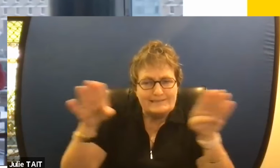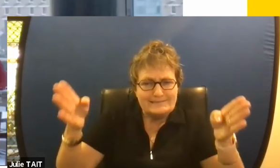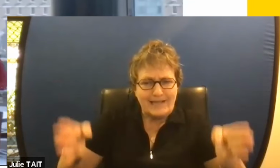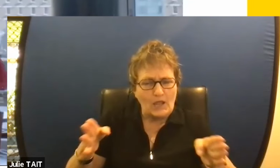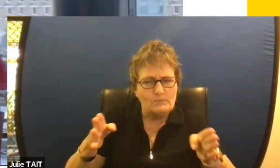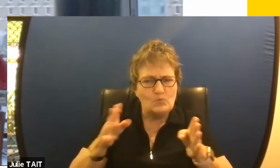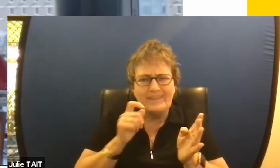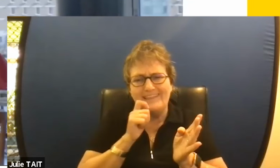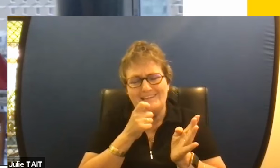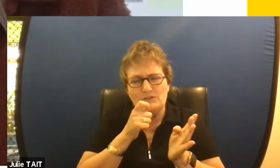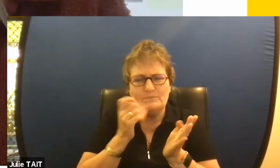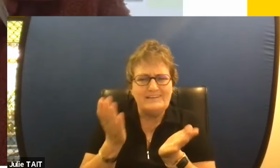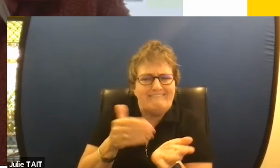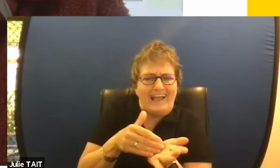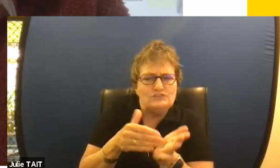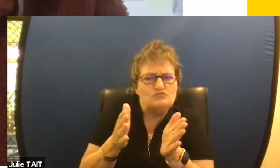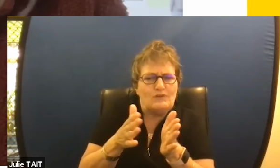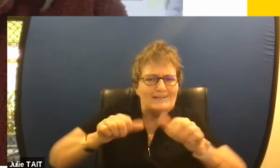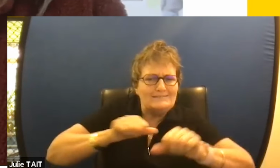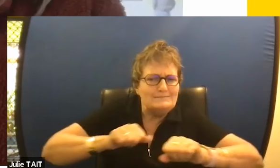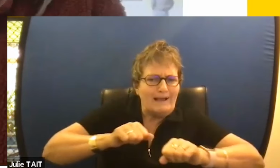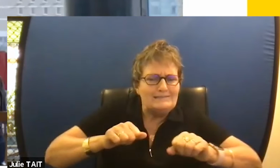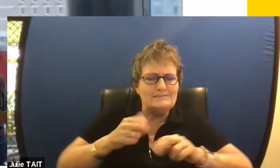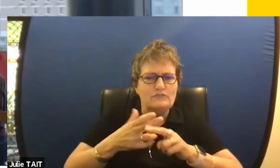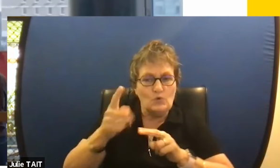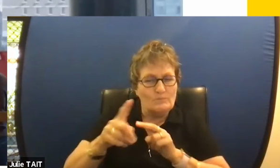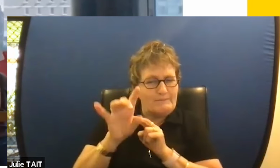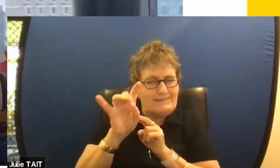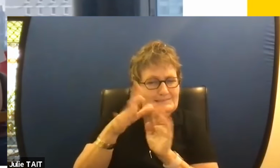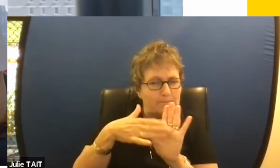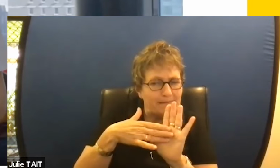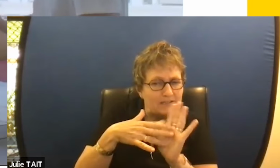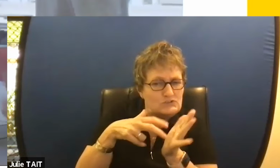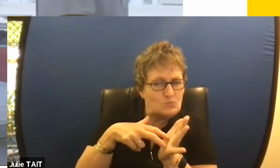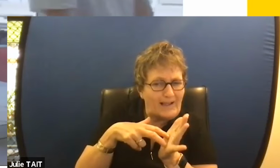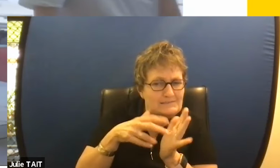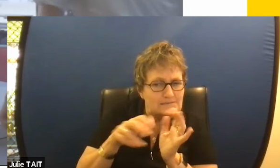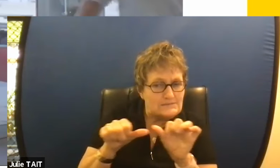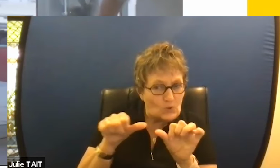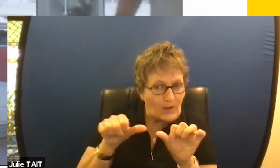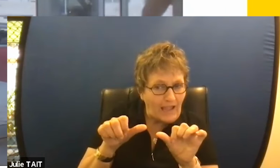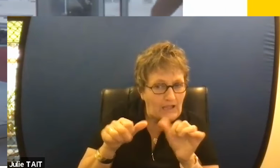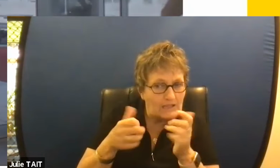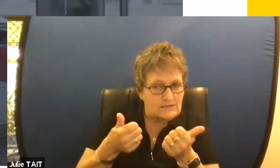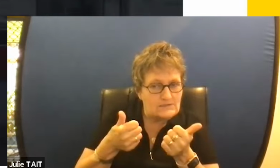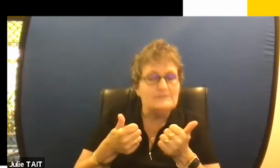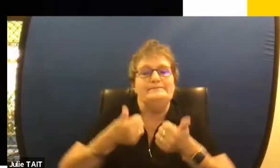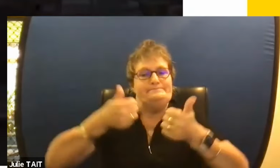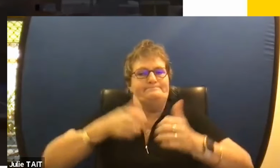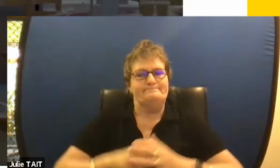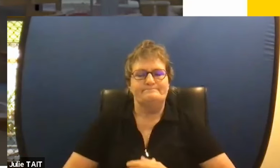about 10 minutes if that's okay. Fine. Awesome.